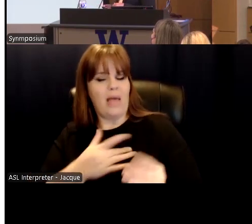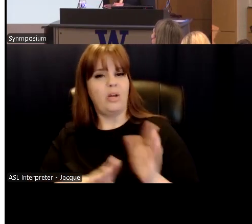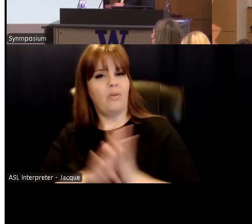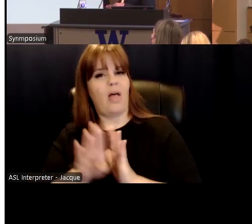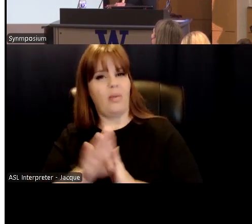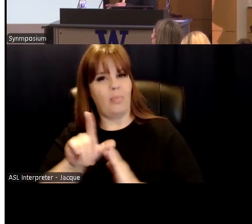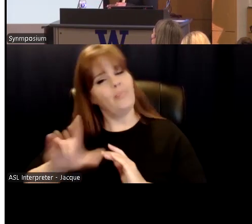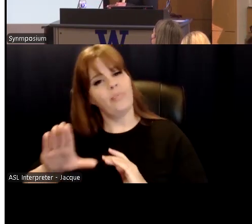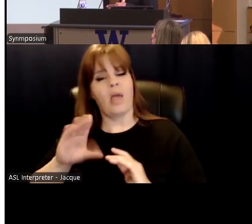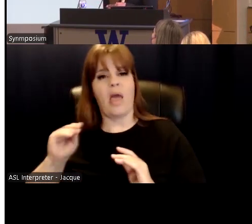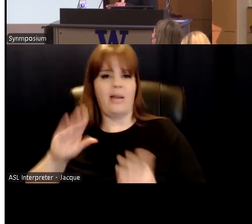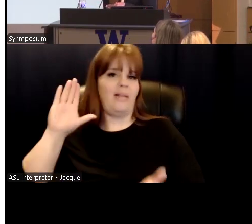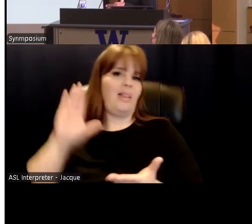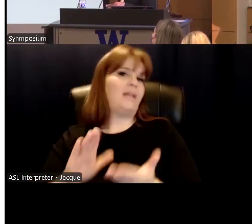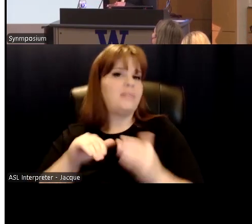less access.